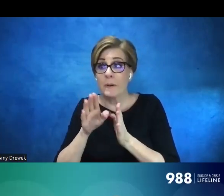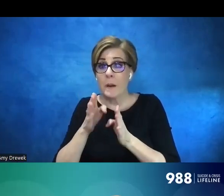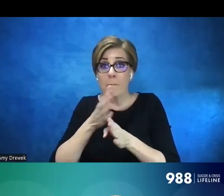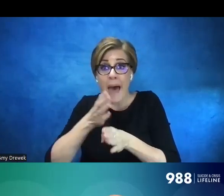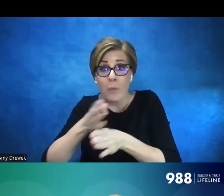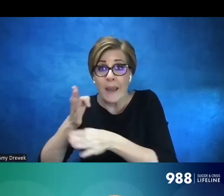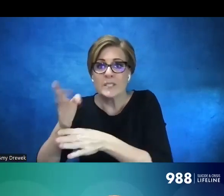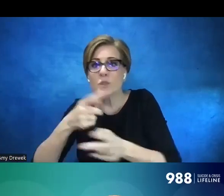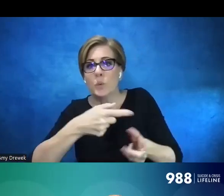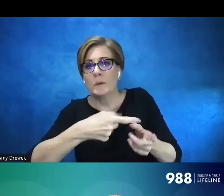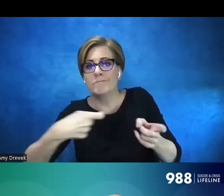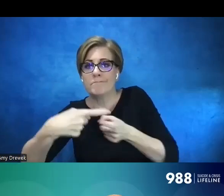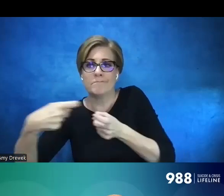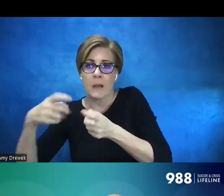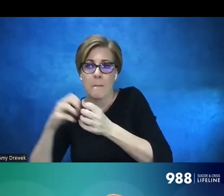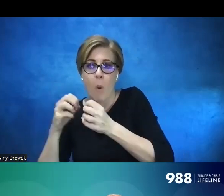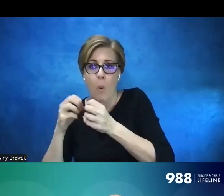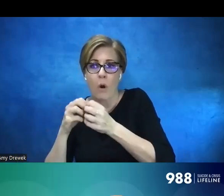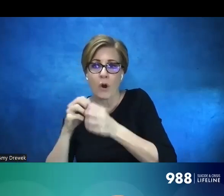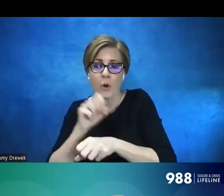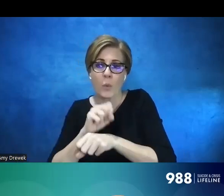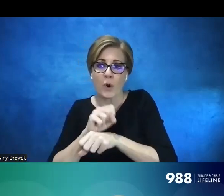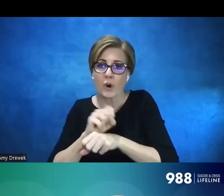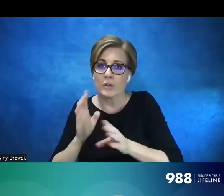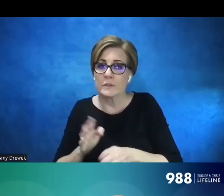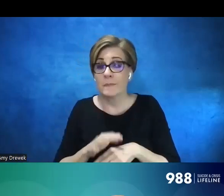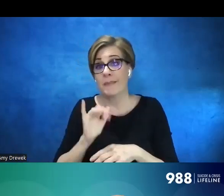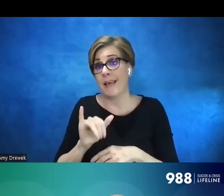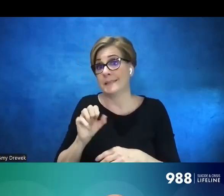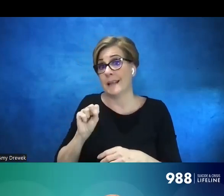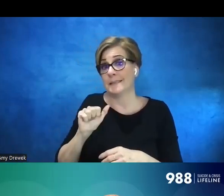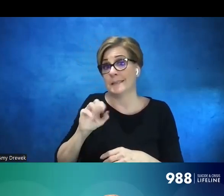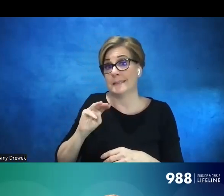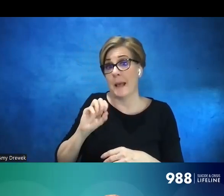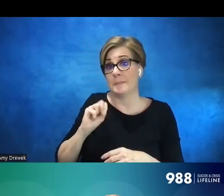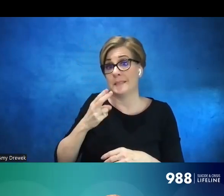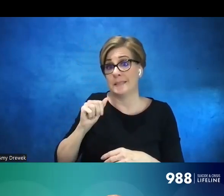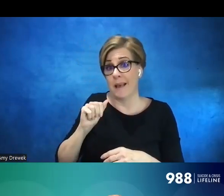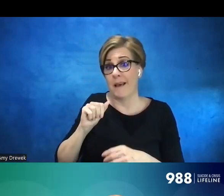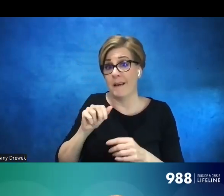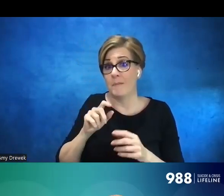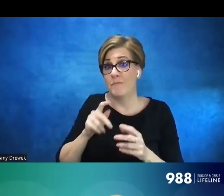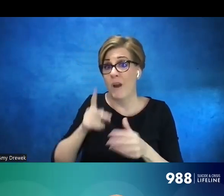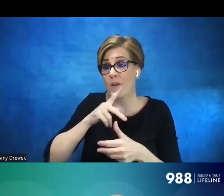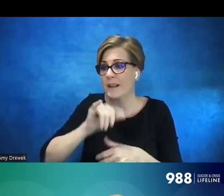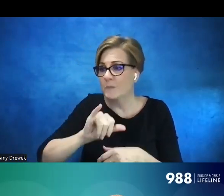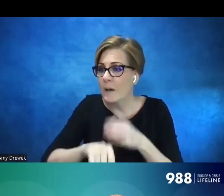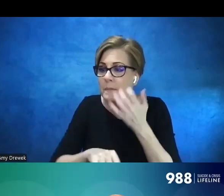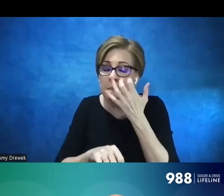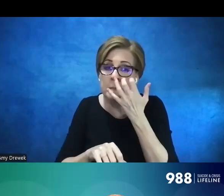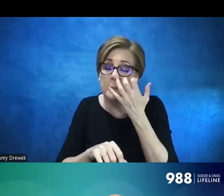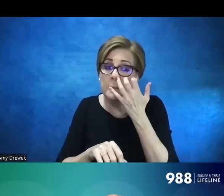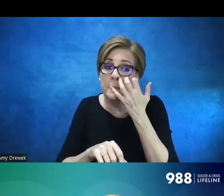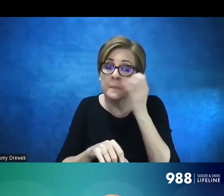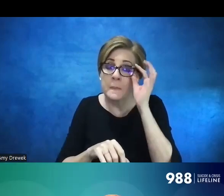is clearly a SAMHSA priority as well. So just a couple of things I wanted to highlight today, mainly a